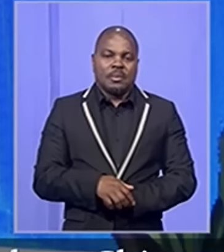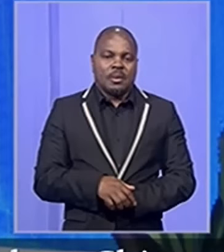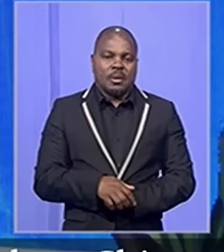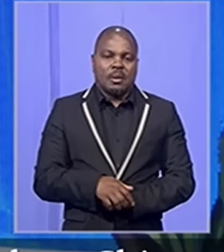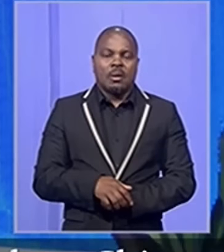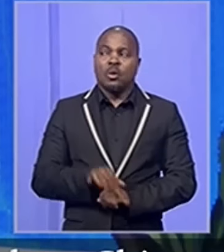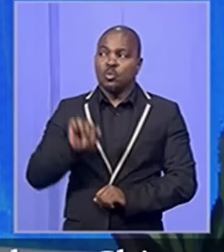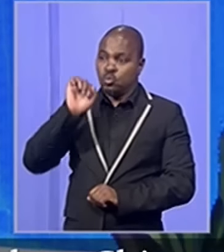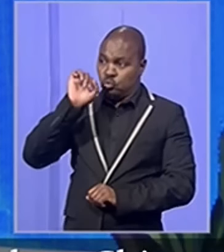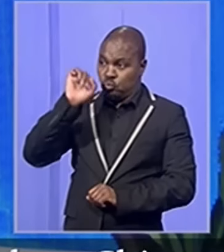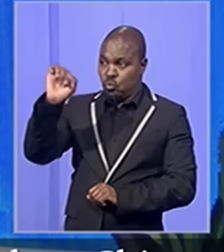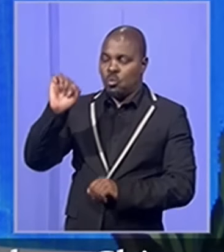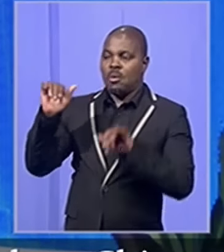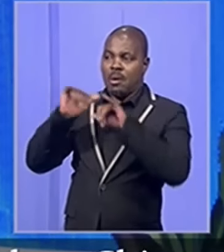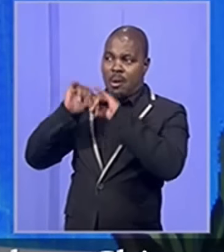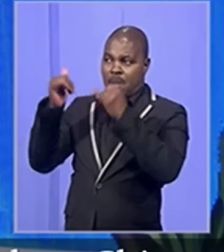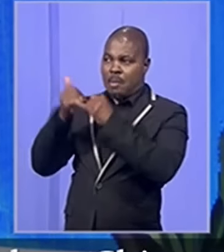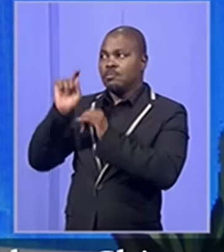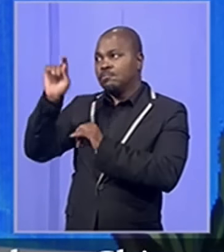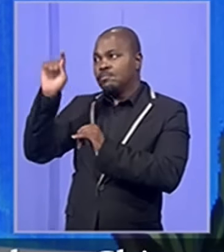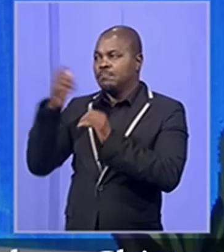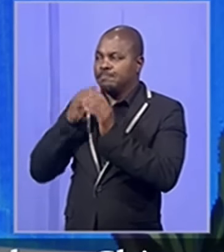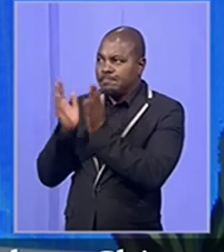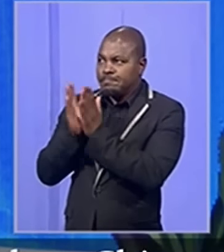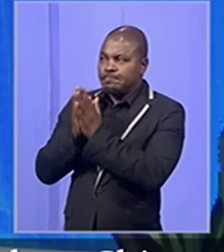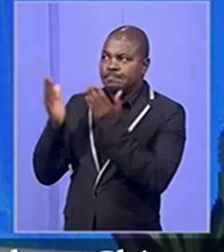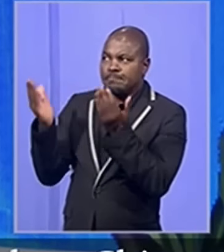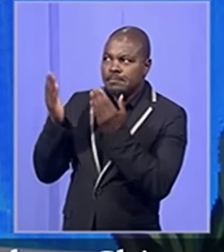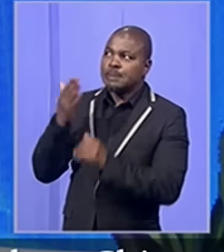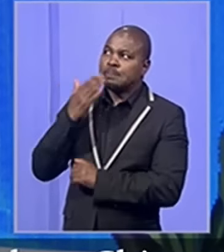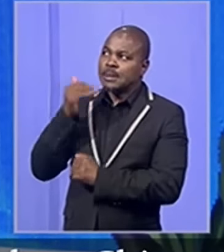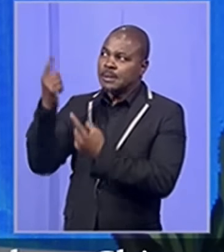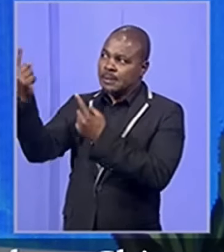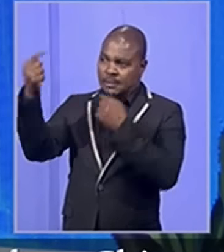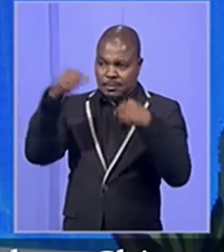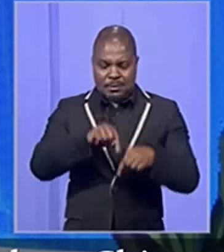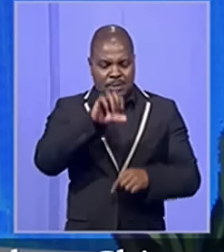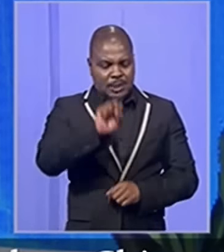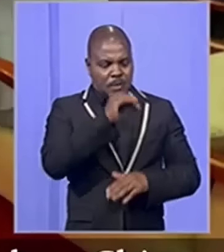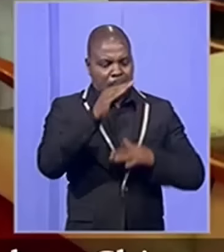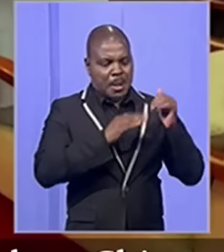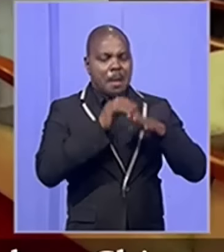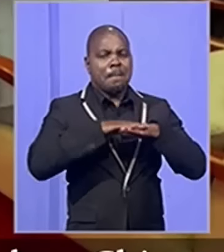encourage your companies to do much more in South Africa.